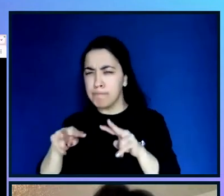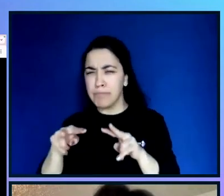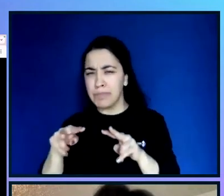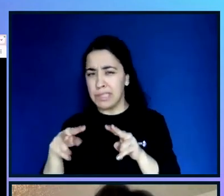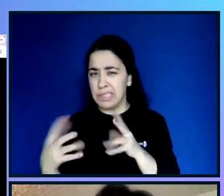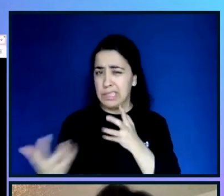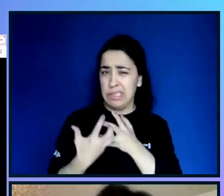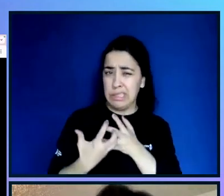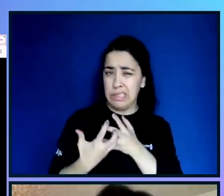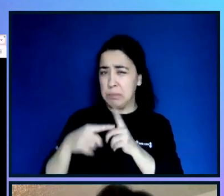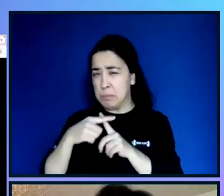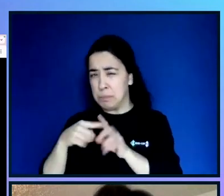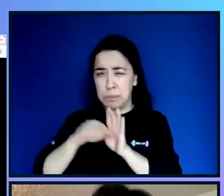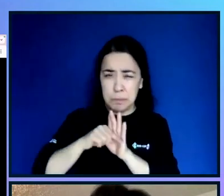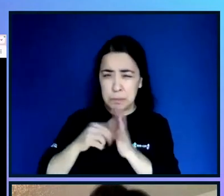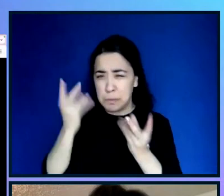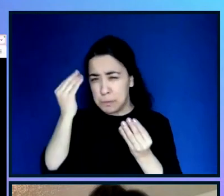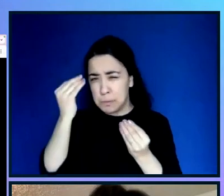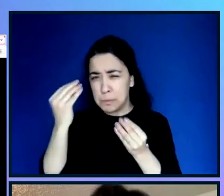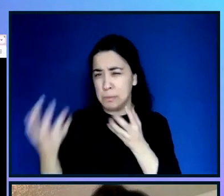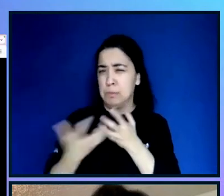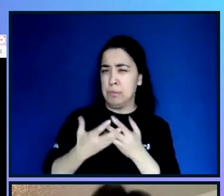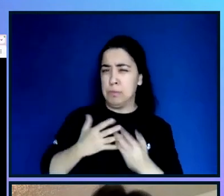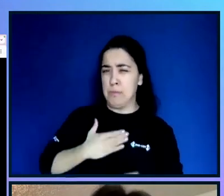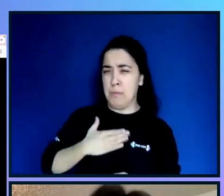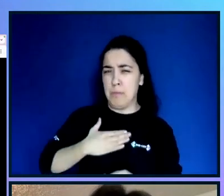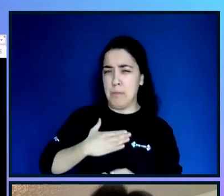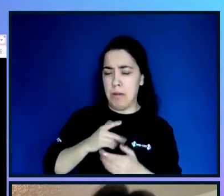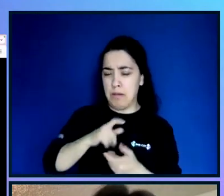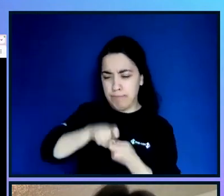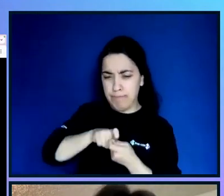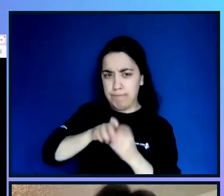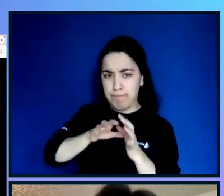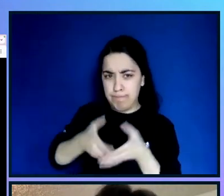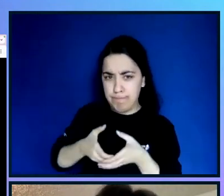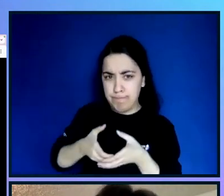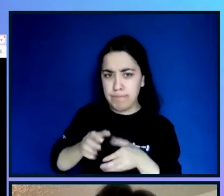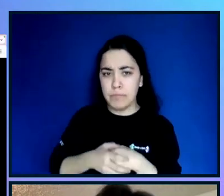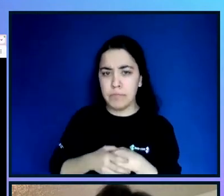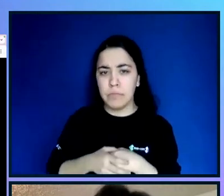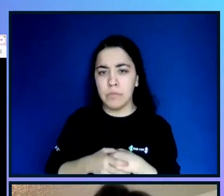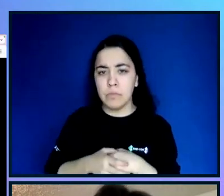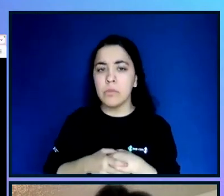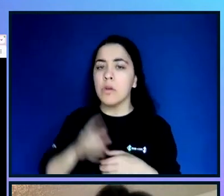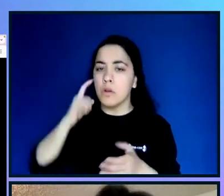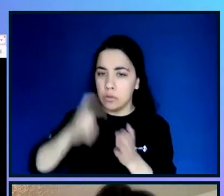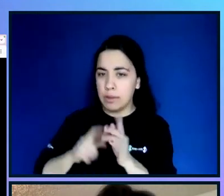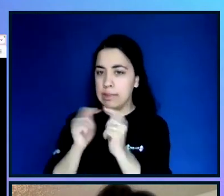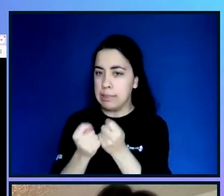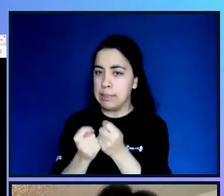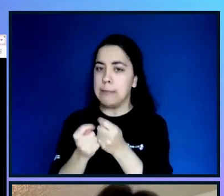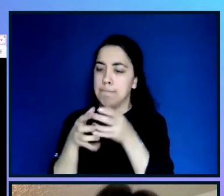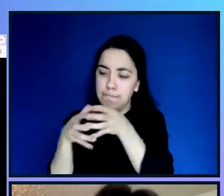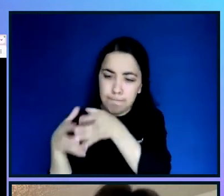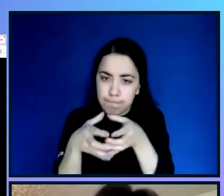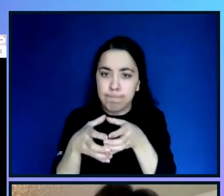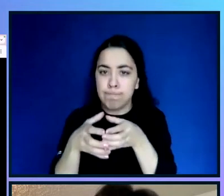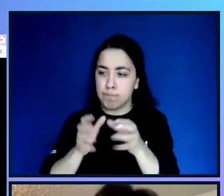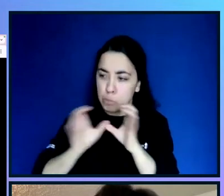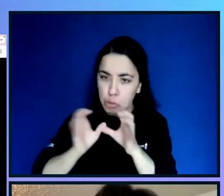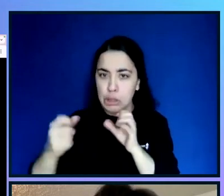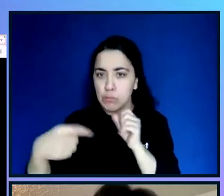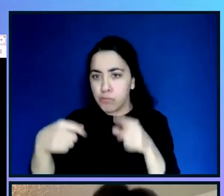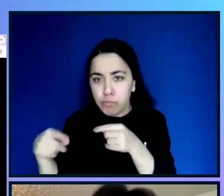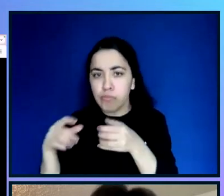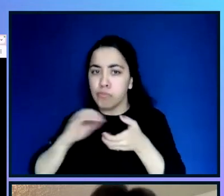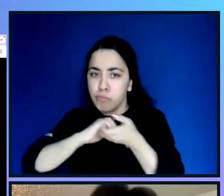organization, to acknowledge the value of team communication and collaboration, and even to get inspired to start